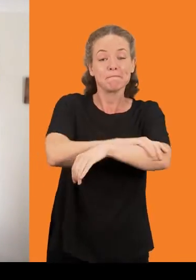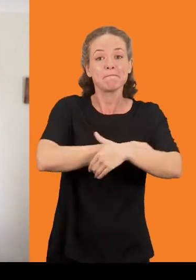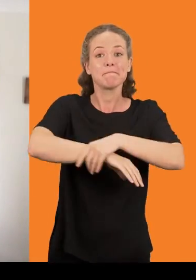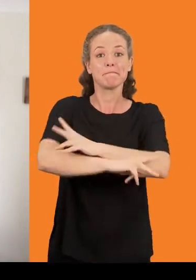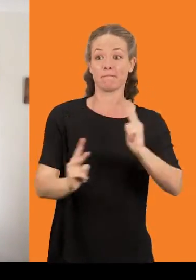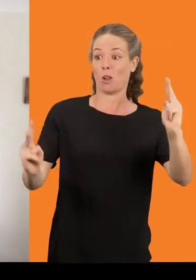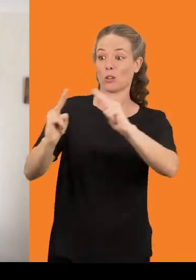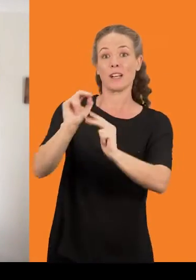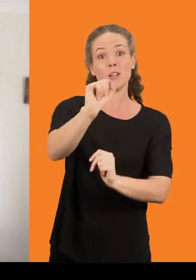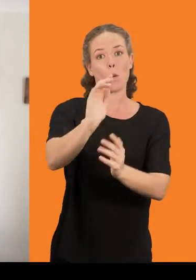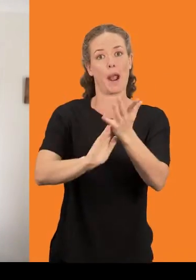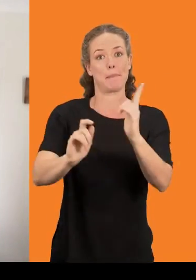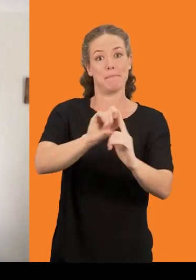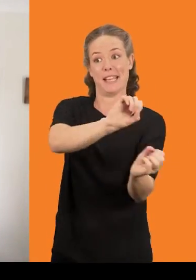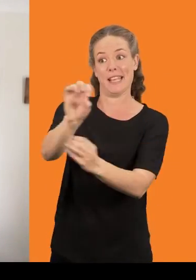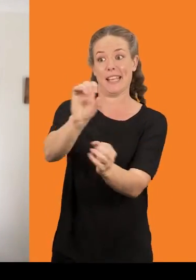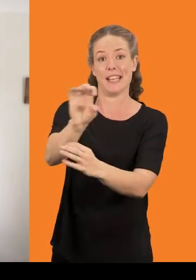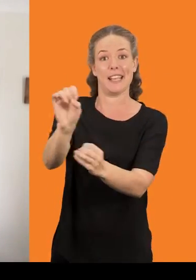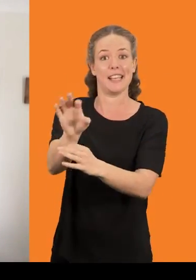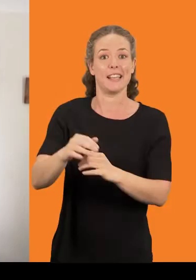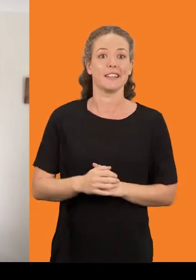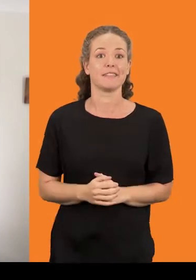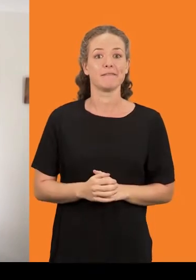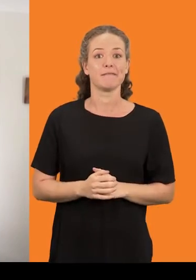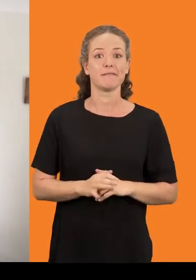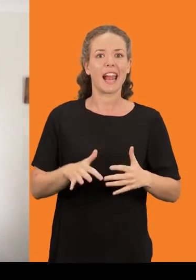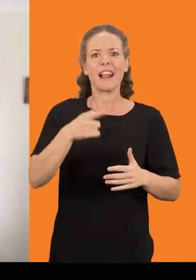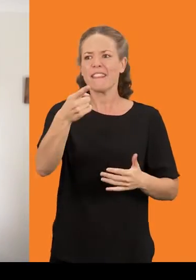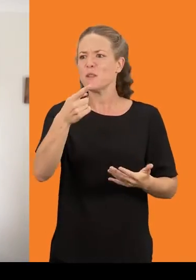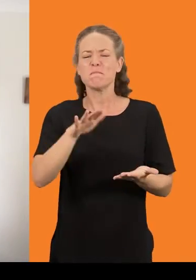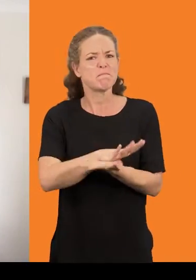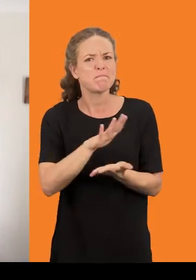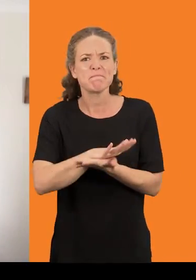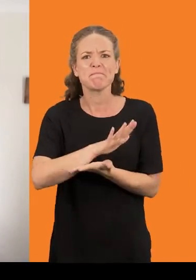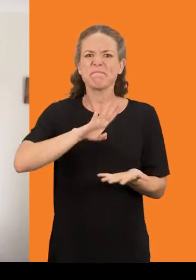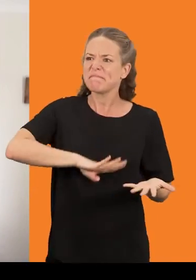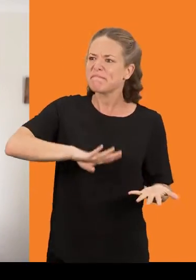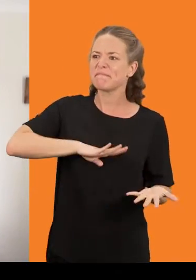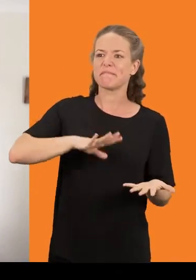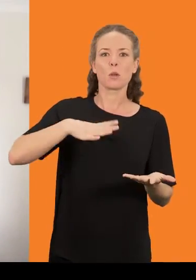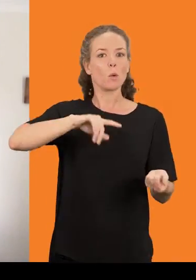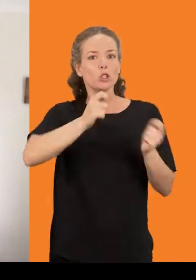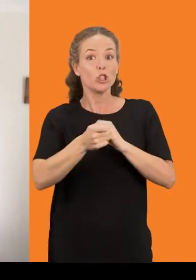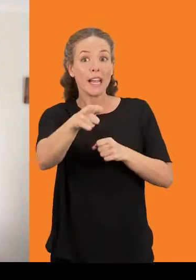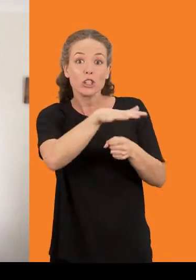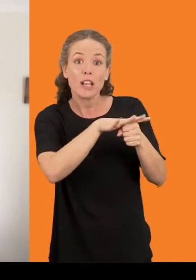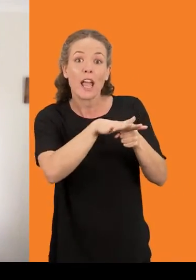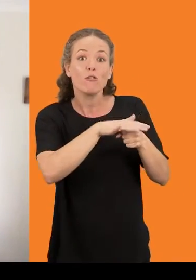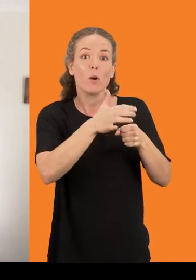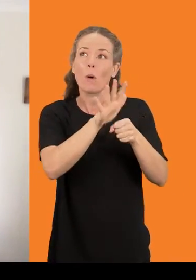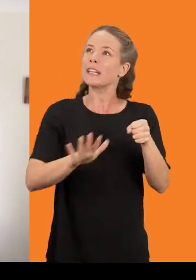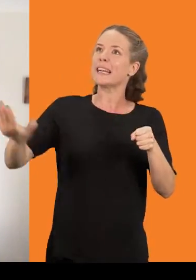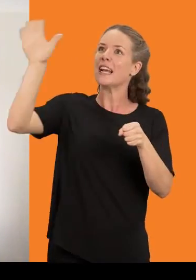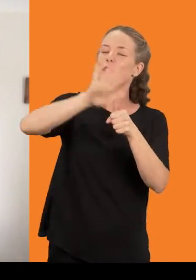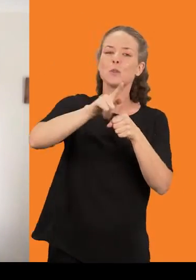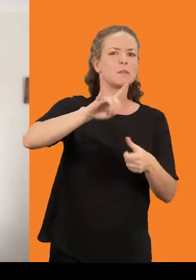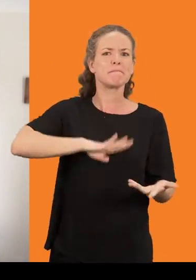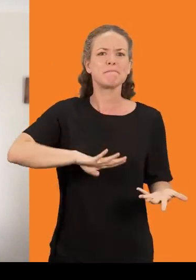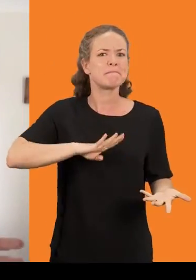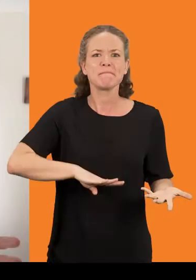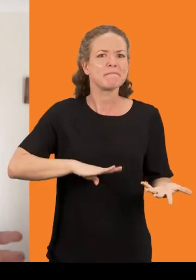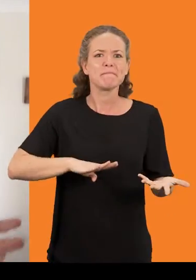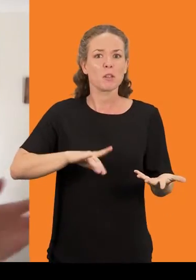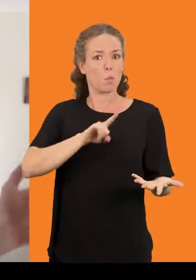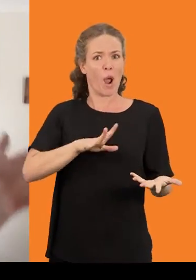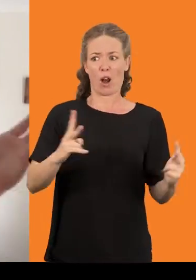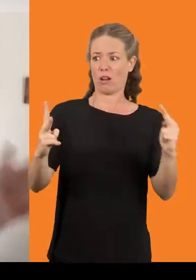can inspire you to get in touch with your MP and share your thoughts with them. So if there's something that you're not quite happy about, or if you want to see changed in your